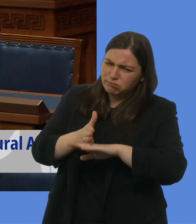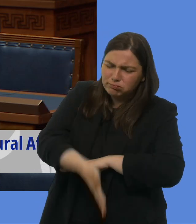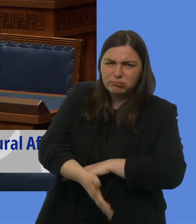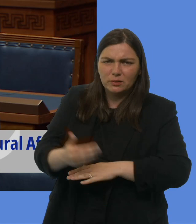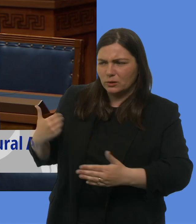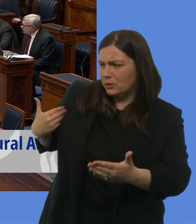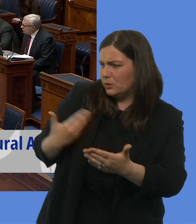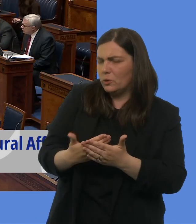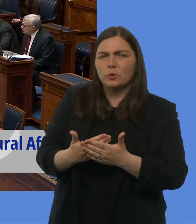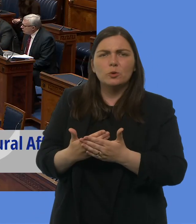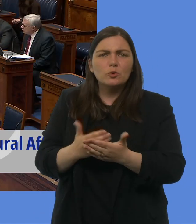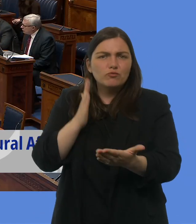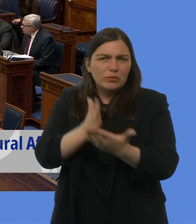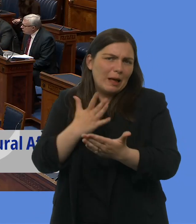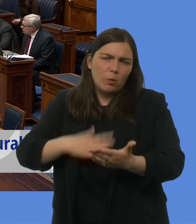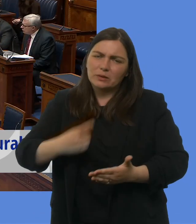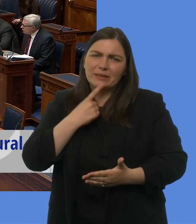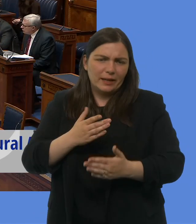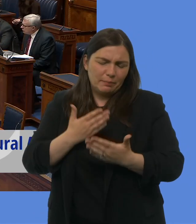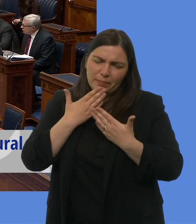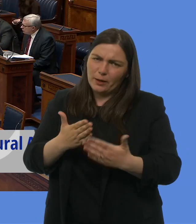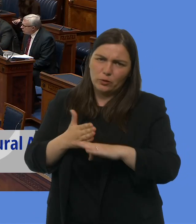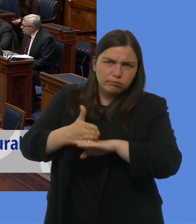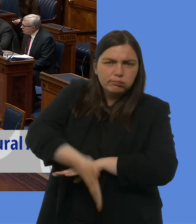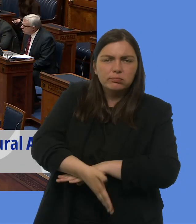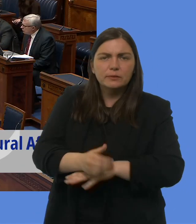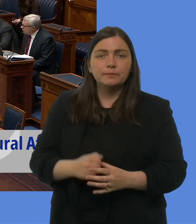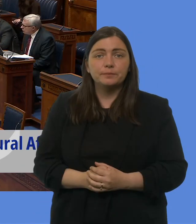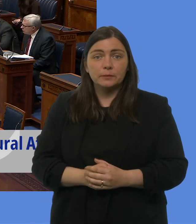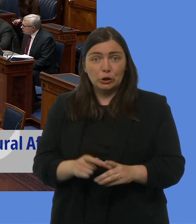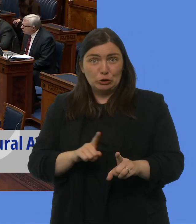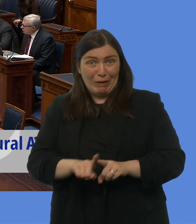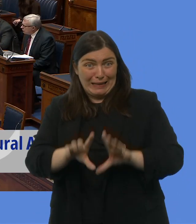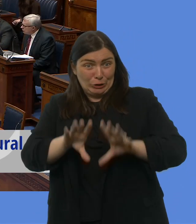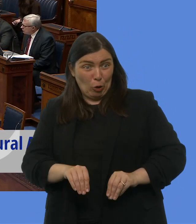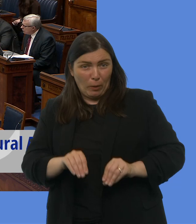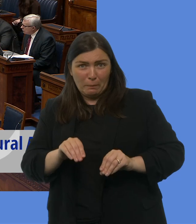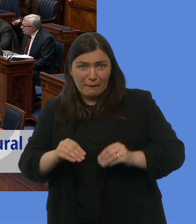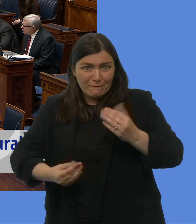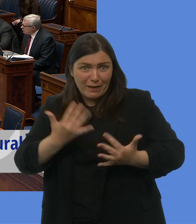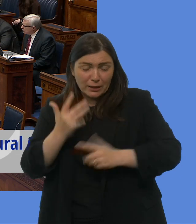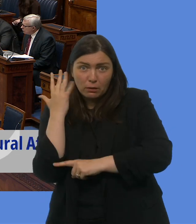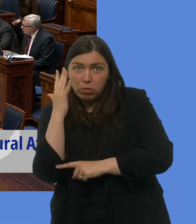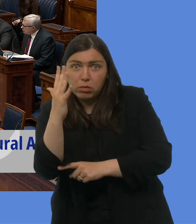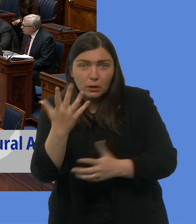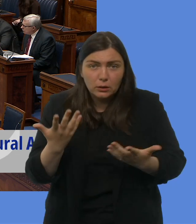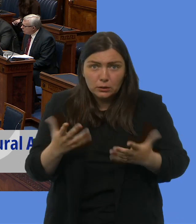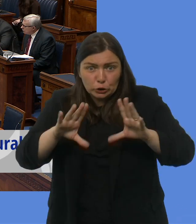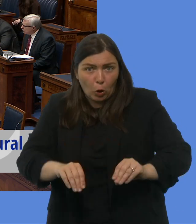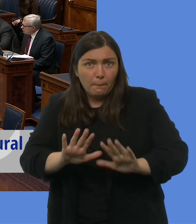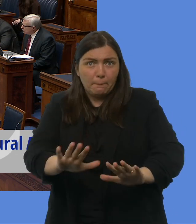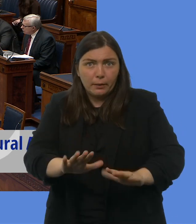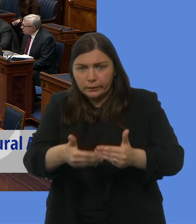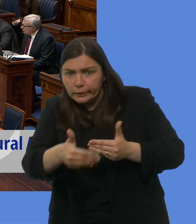for the work that they do, and I want to put it on record here again today. To try to prevent wildfires and reduce their impact when they do occur, my department works with others,